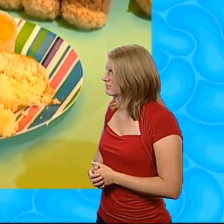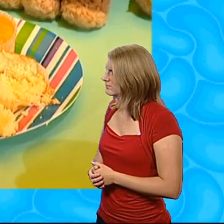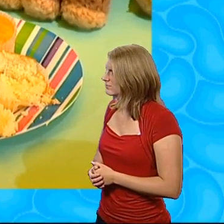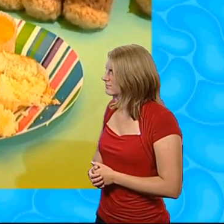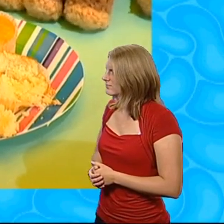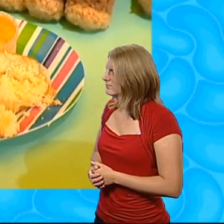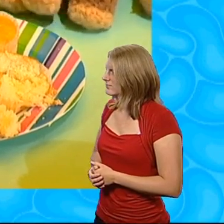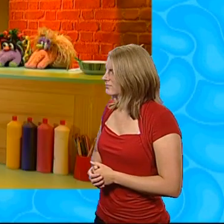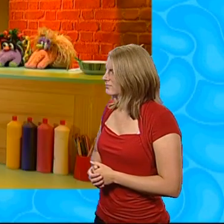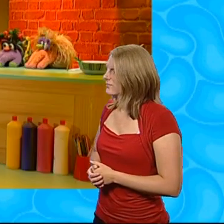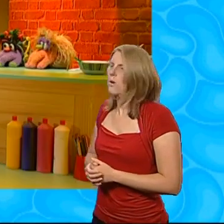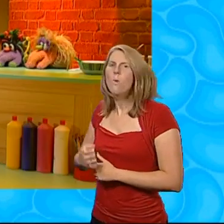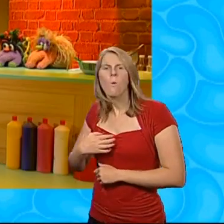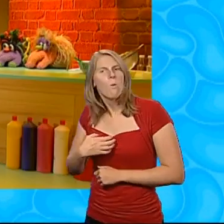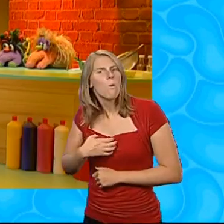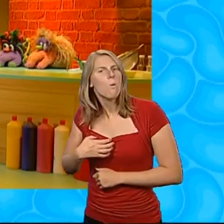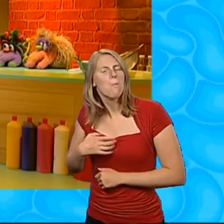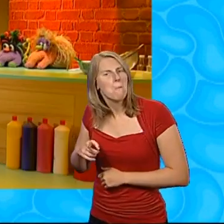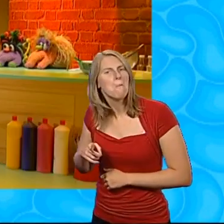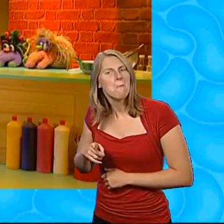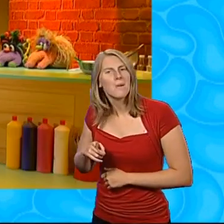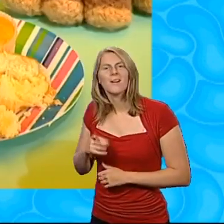icing. Yeah. Yum. Oh, and then you cut your